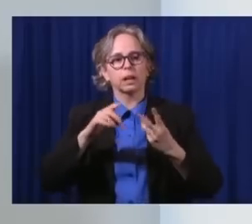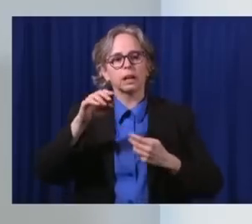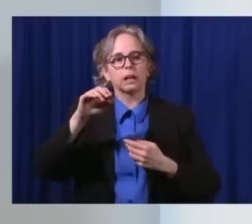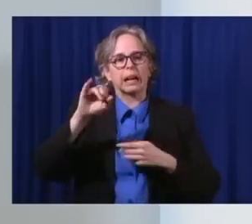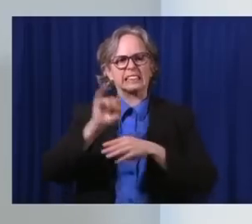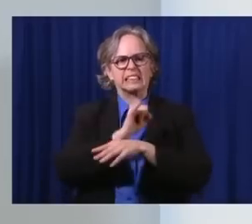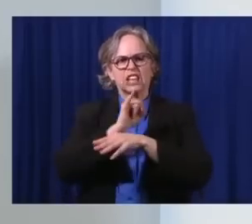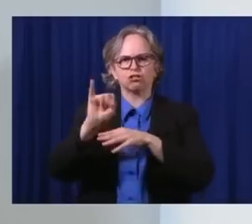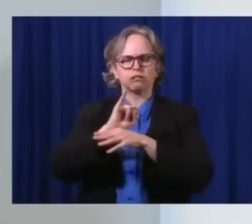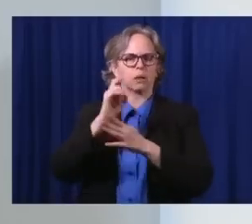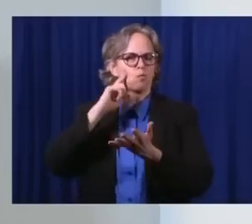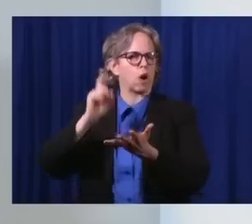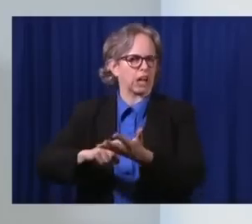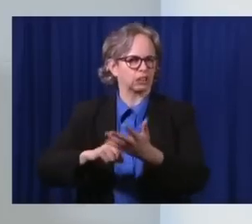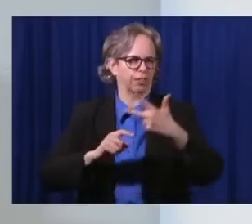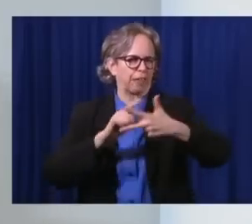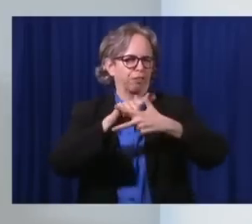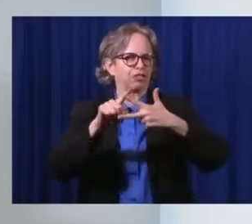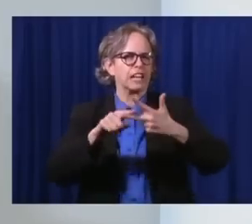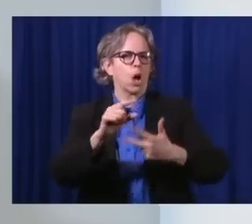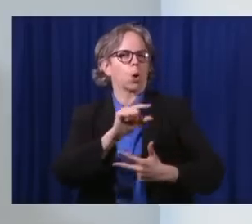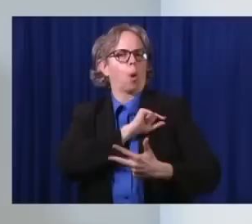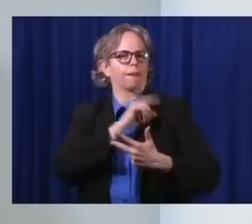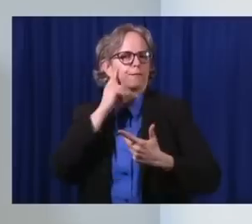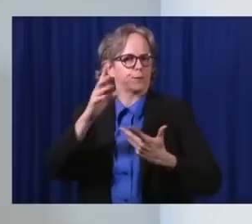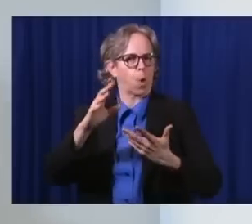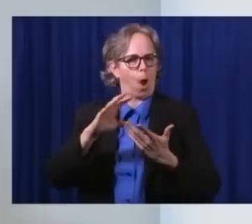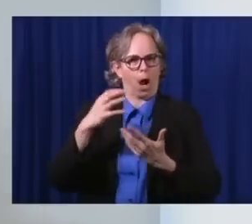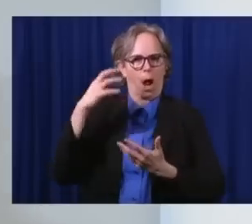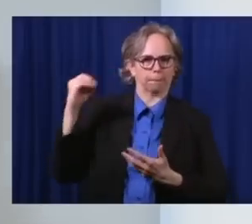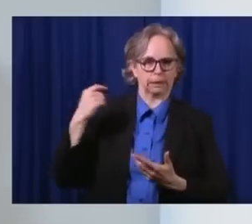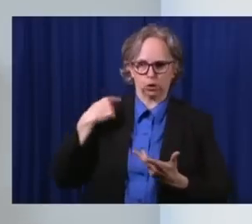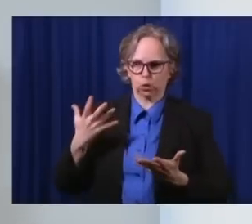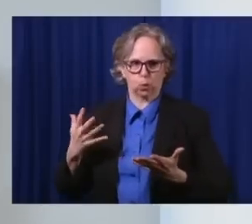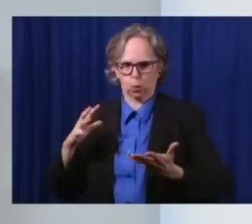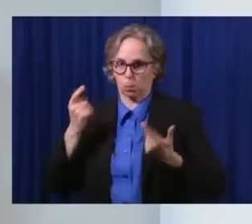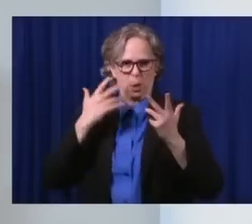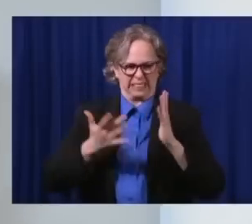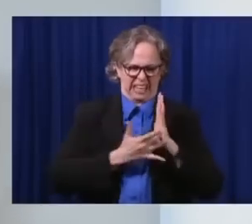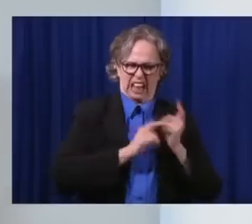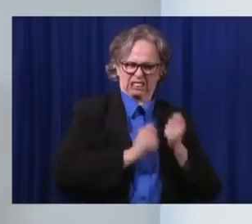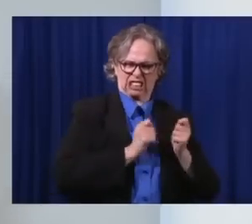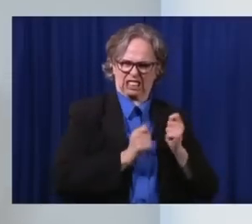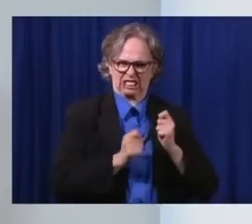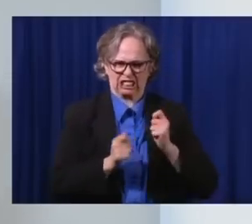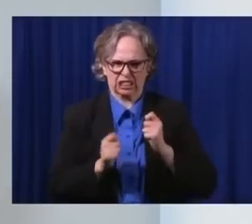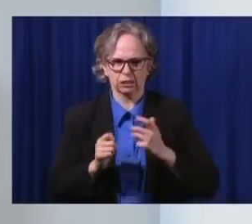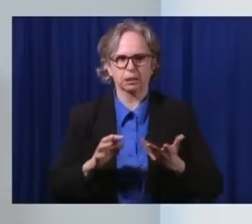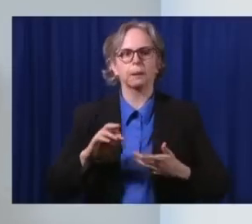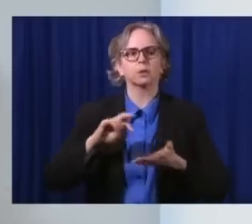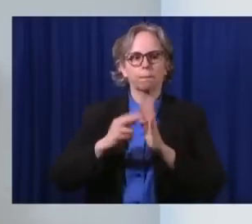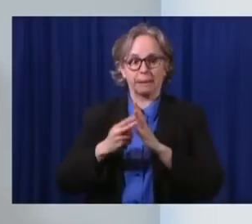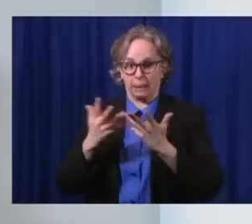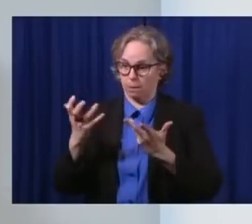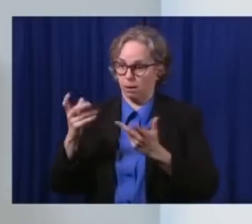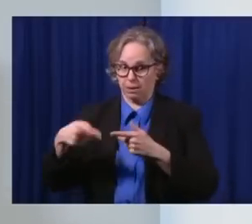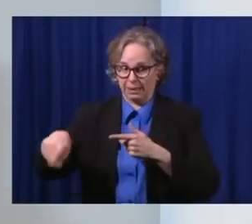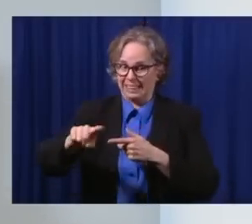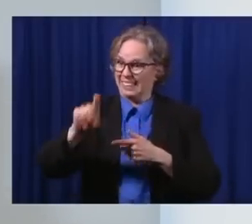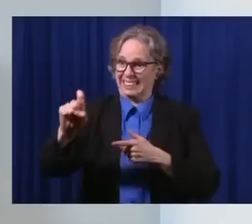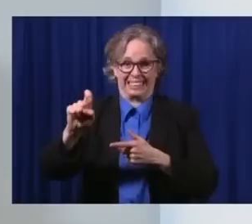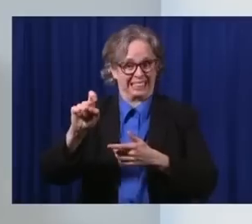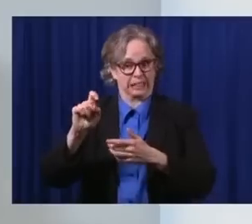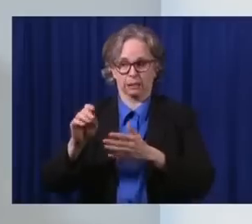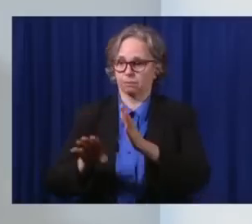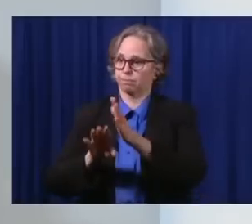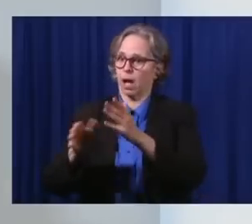the nature of work is changing quickly. Technology is changing quickly. People's skills need to change quickly along with this. The program that we have with Tech